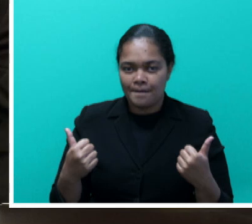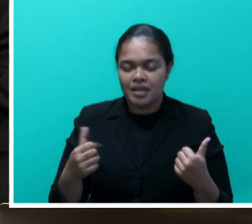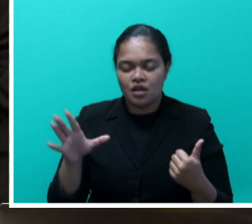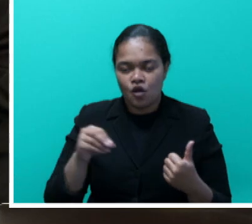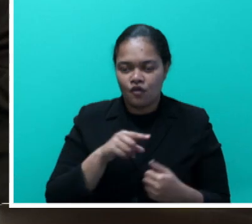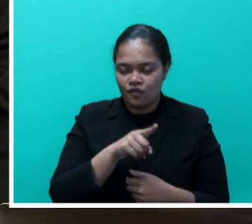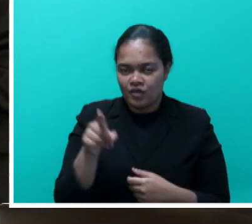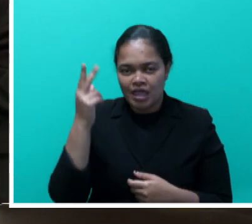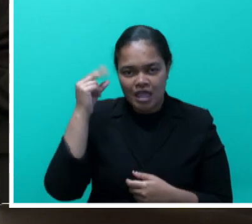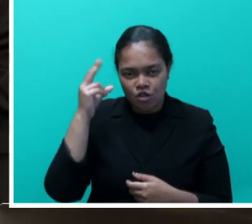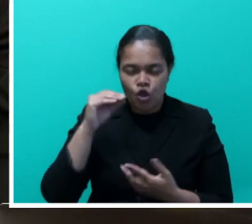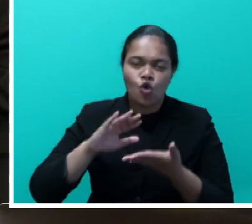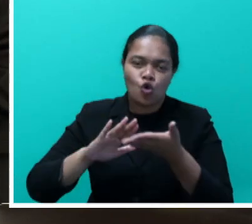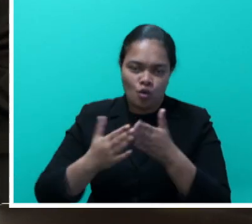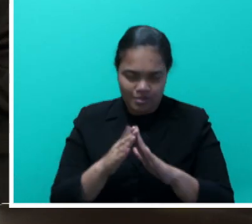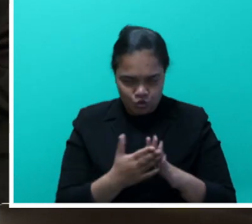Itaukei communities.